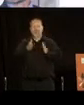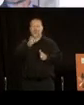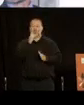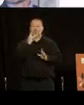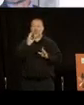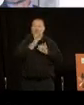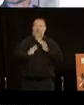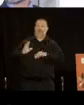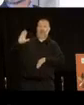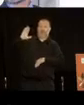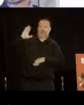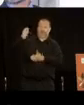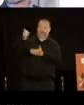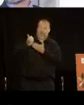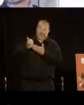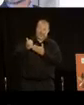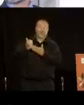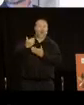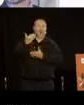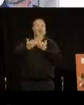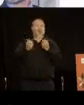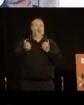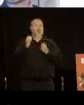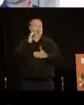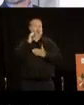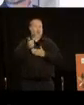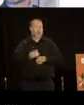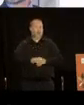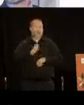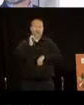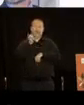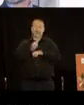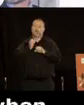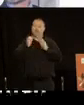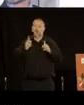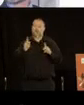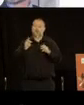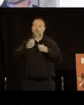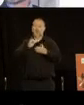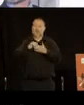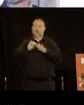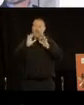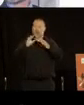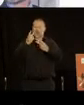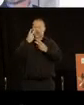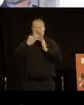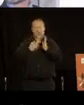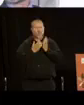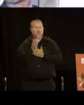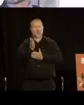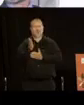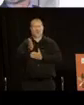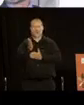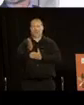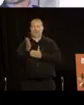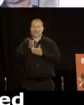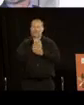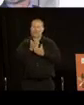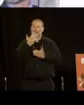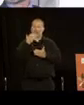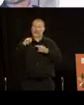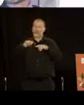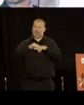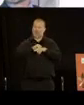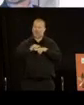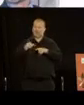their hands and says that they need help. It establishes the opportunity to create greater visibility, to share best